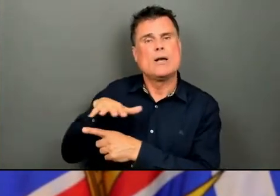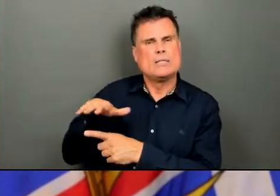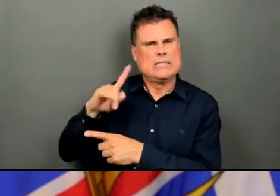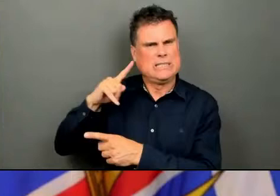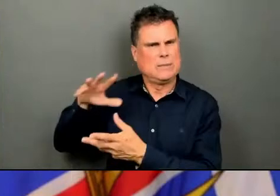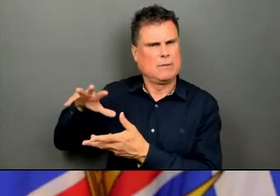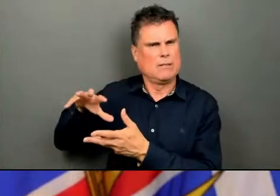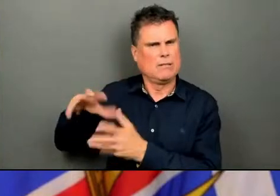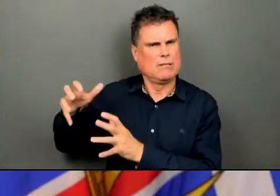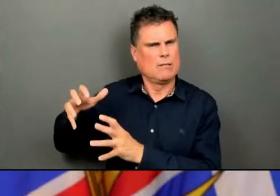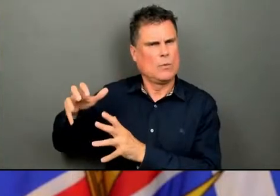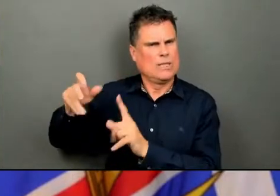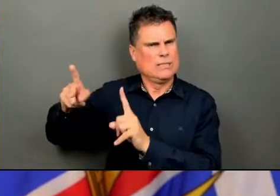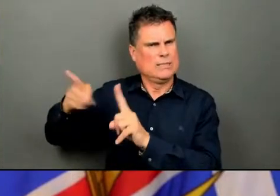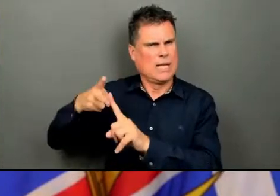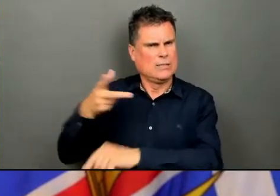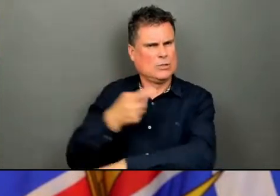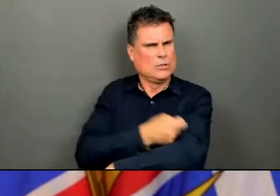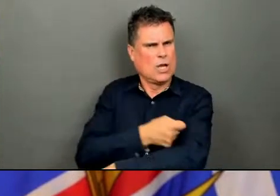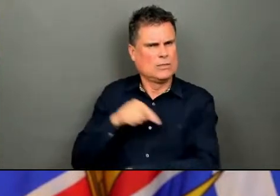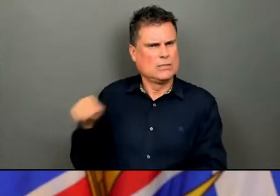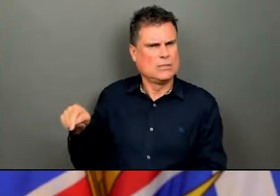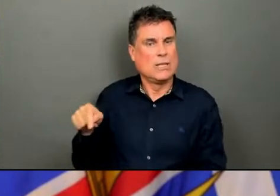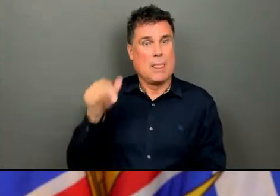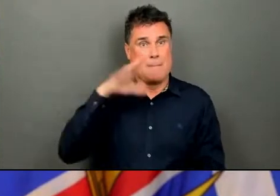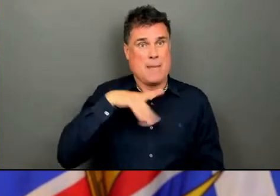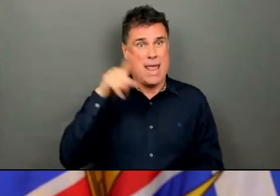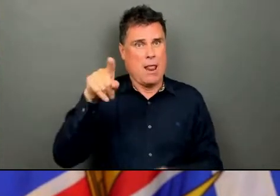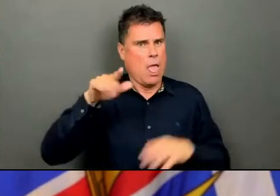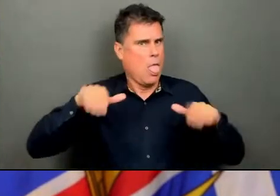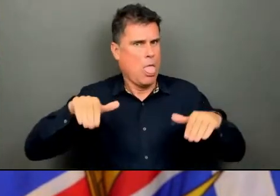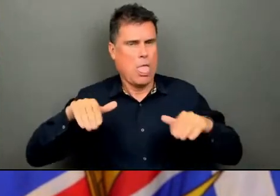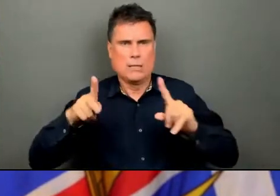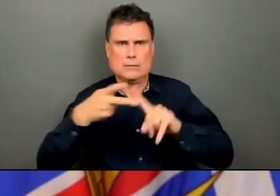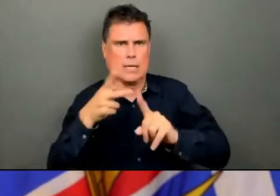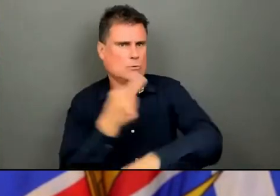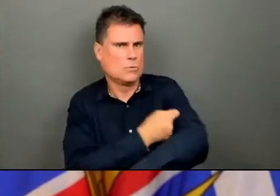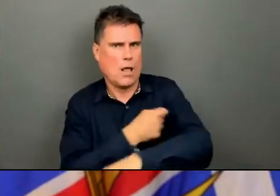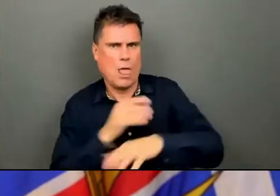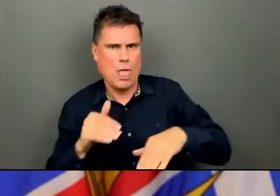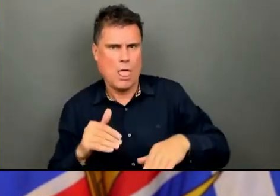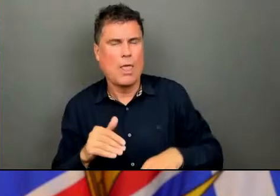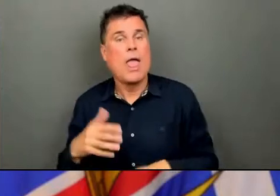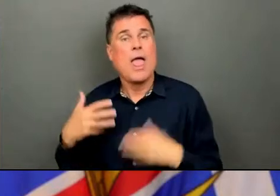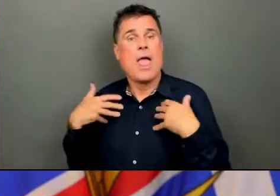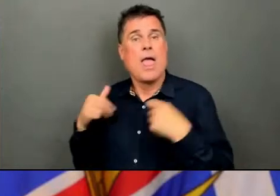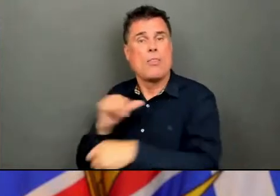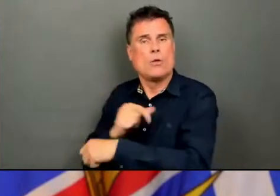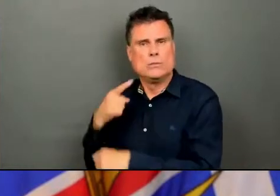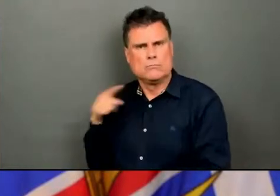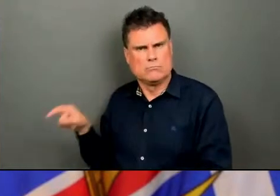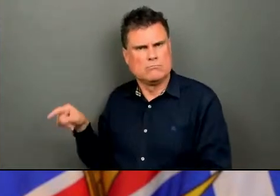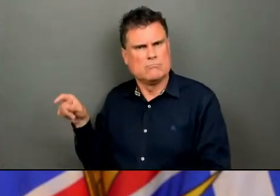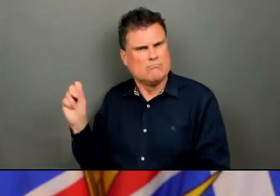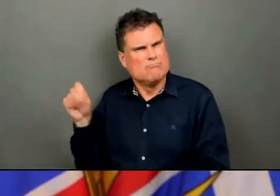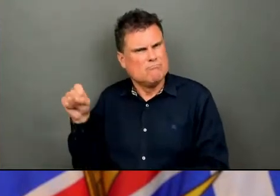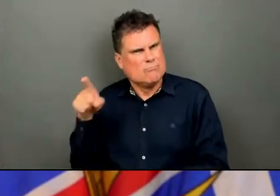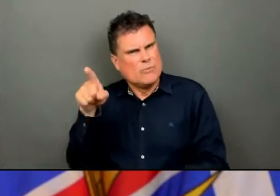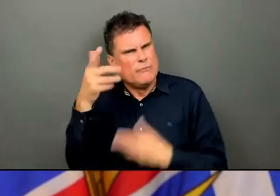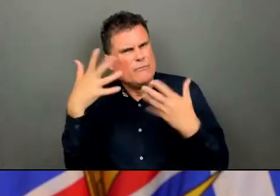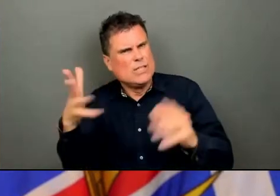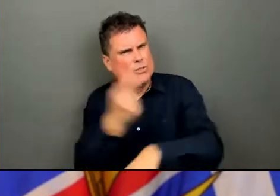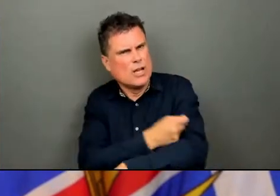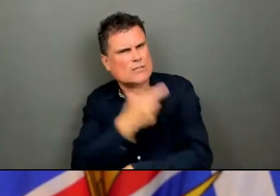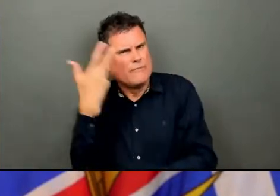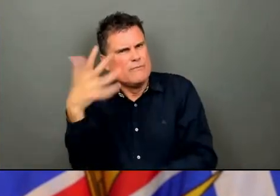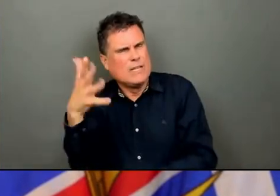hasn't received it, but the health authority says he has. Now, I understand you can't comment on a specific issue, but generally, is there any harm in